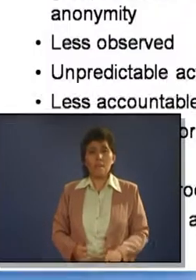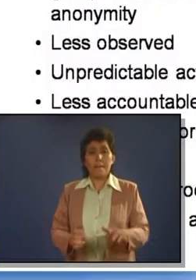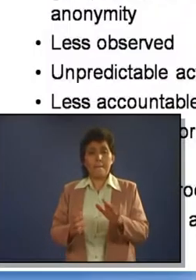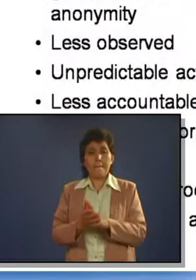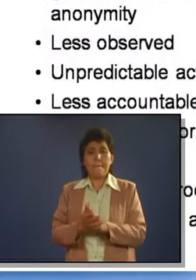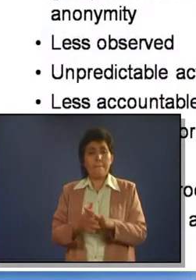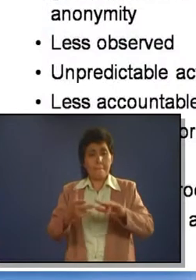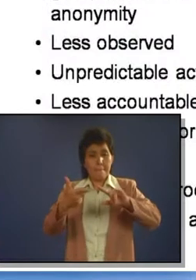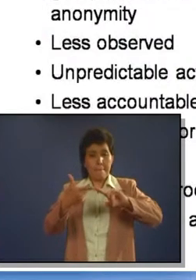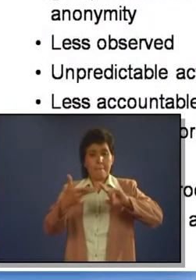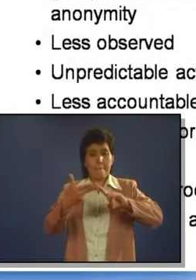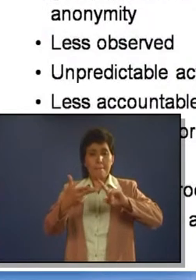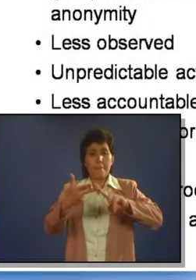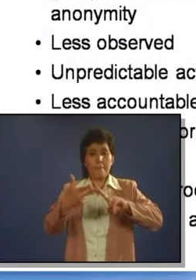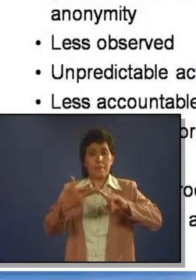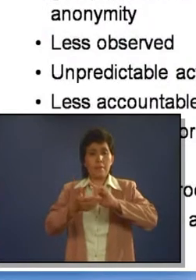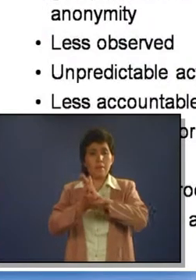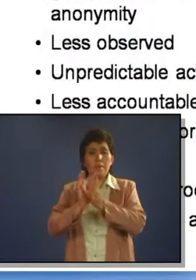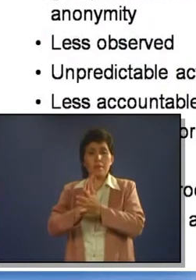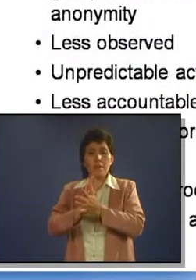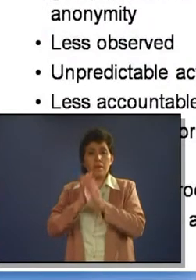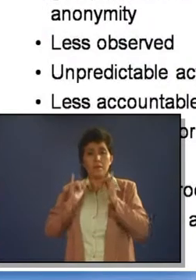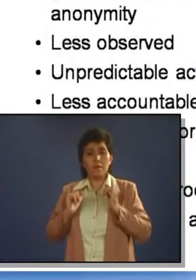Next one. The third one is